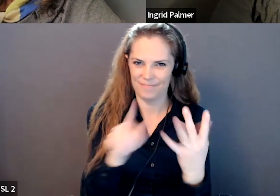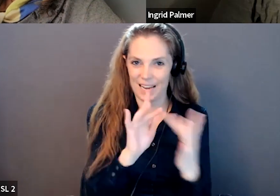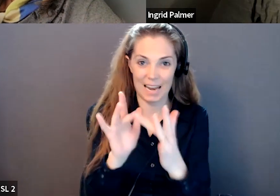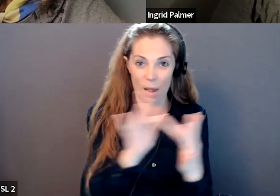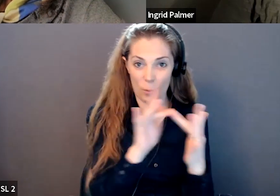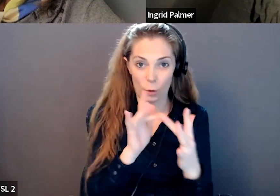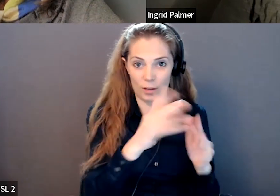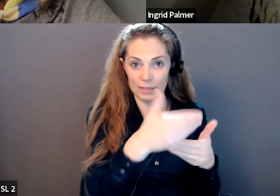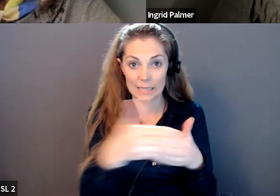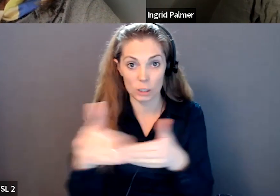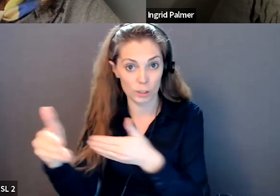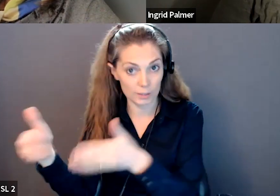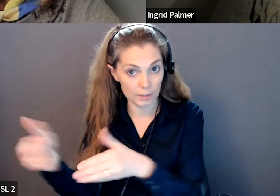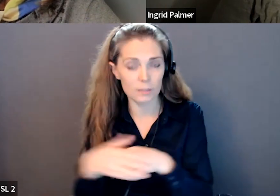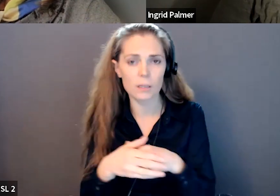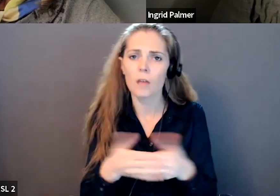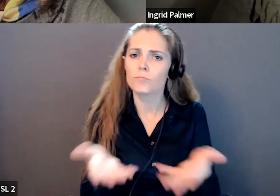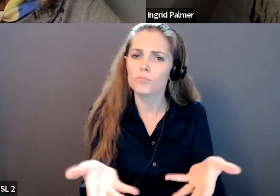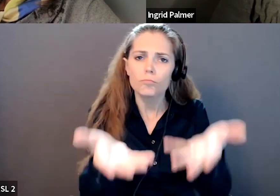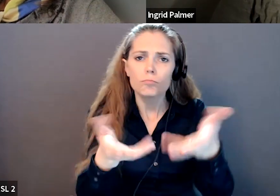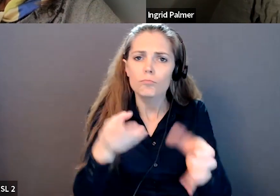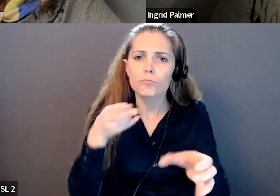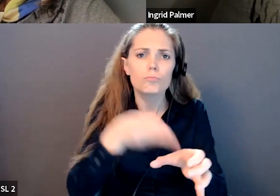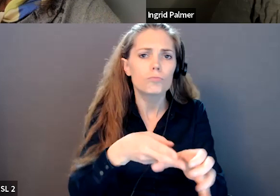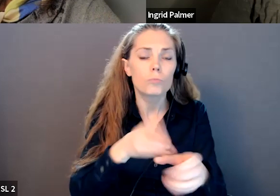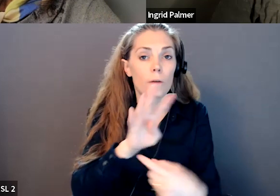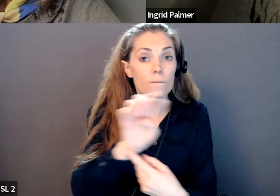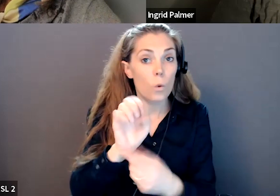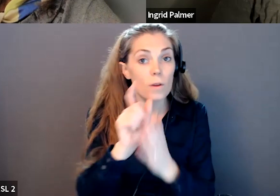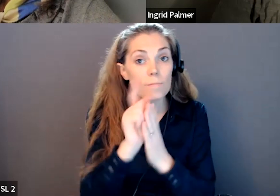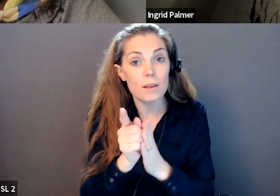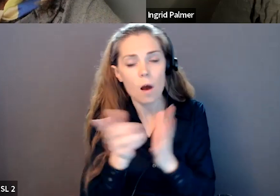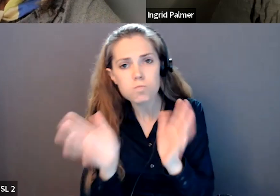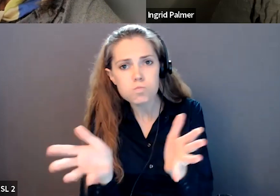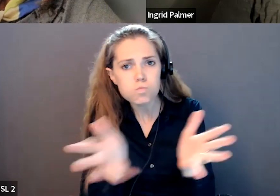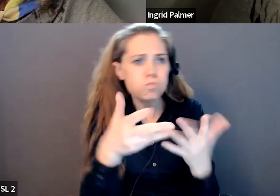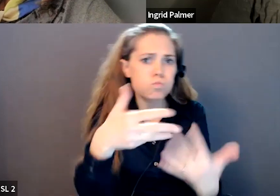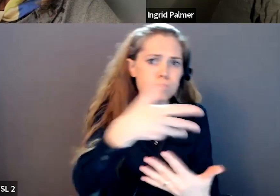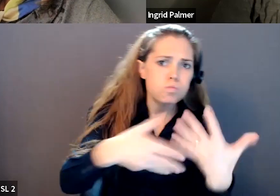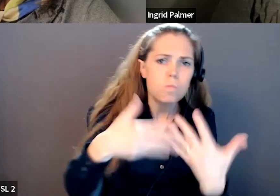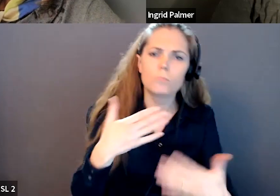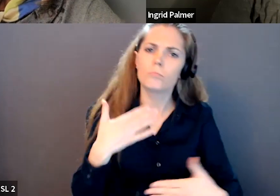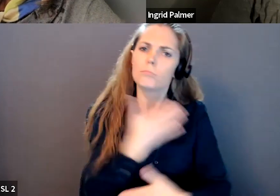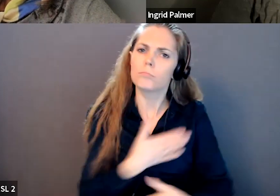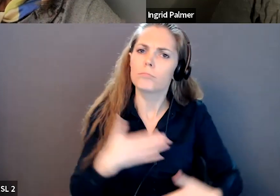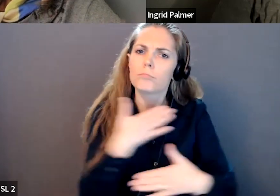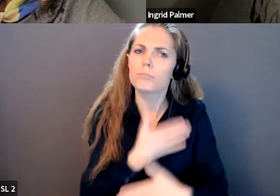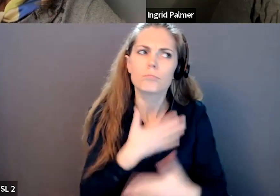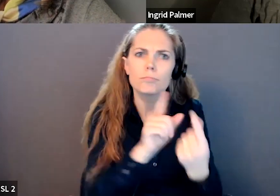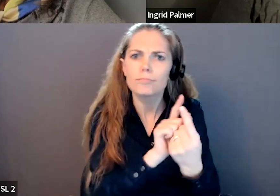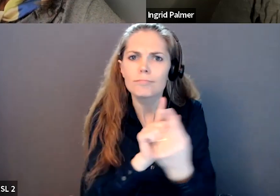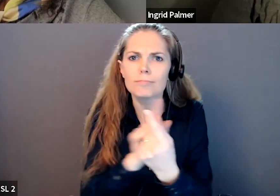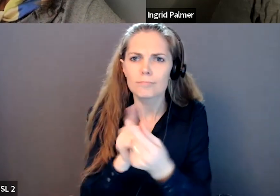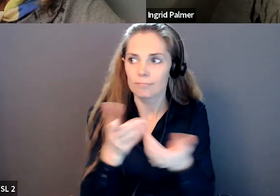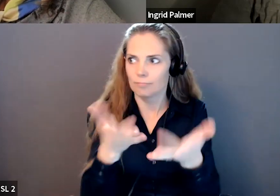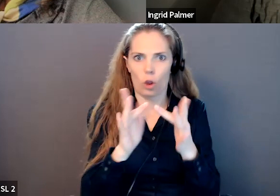networking sessions. Enjoy the networking sessions at the DWC conference. Come chat with your colleagues virtually